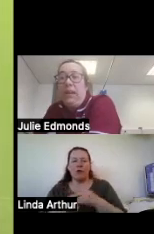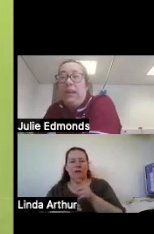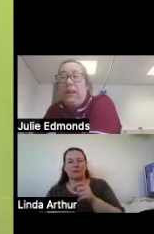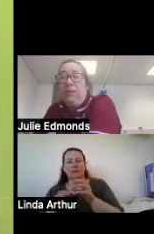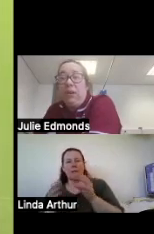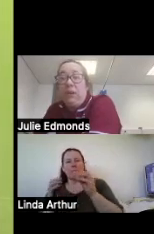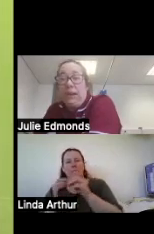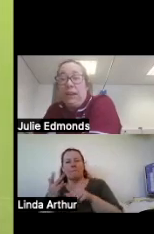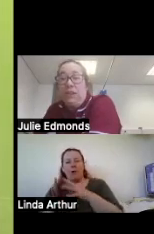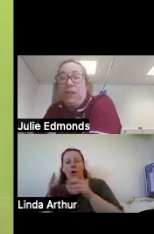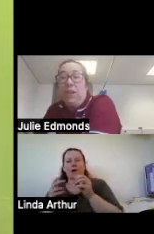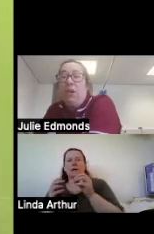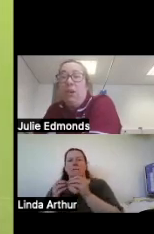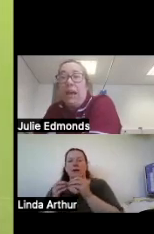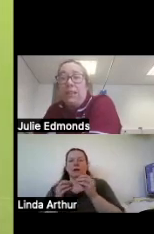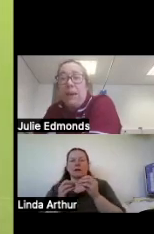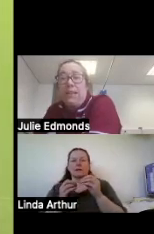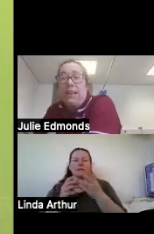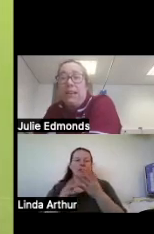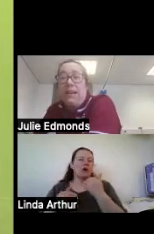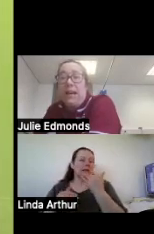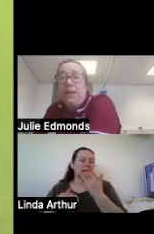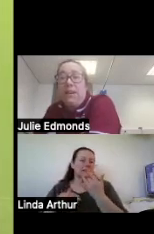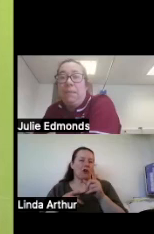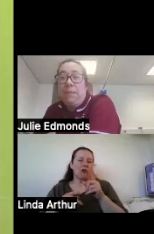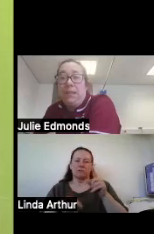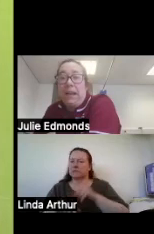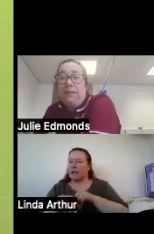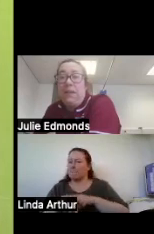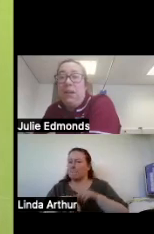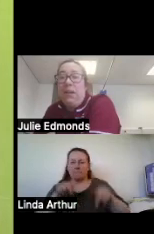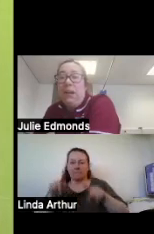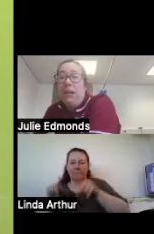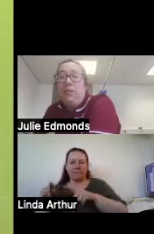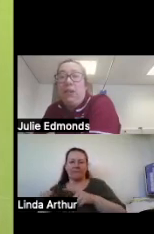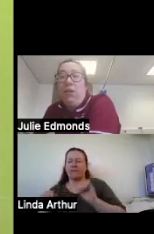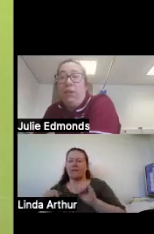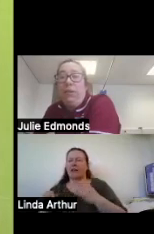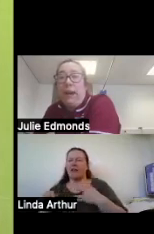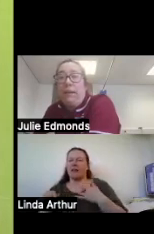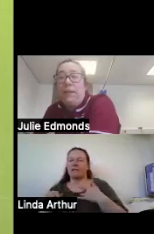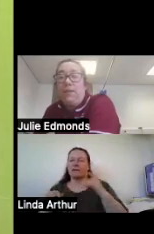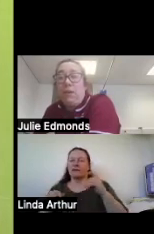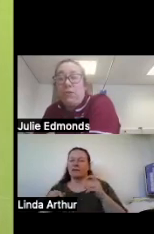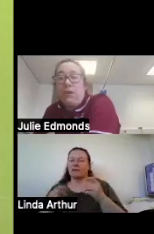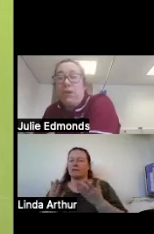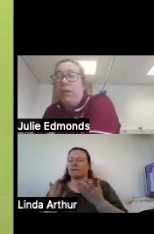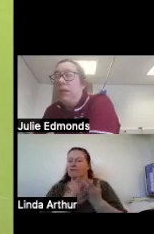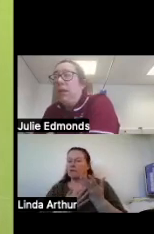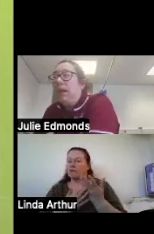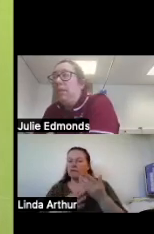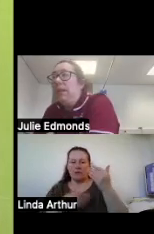dysfunction. Again, for all ages, all aspects and time in people's lives. Clinics run in all three areas of our